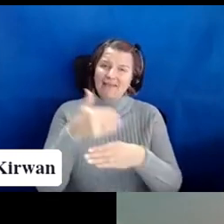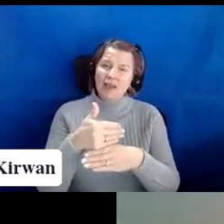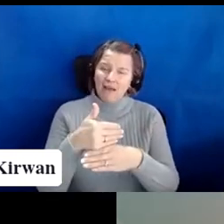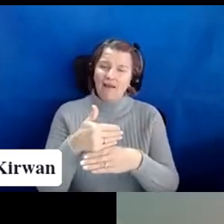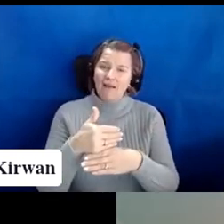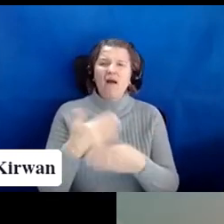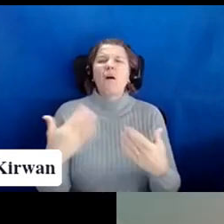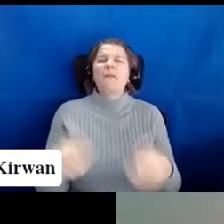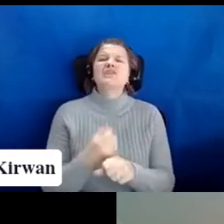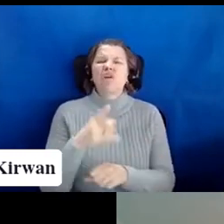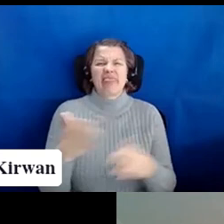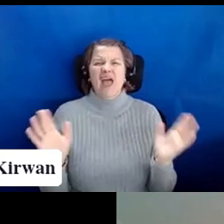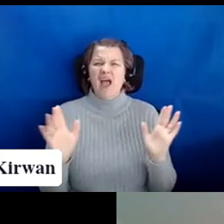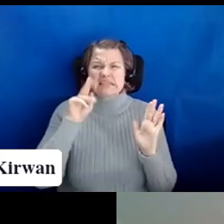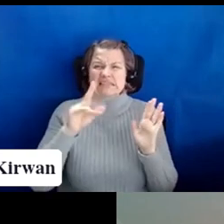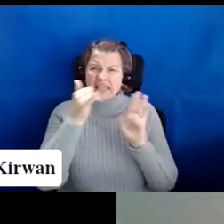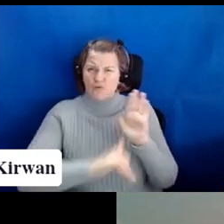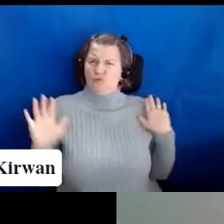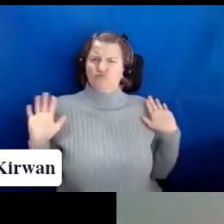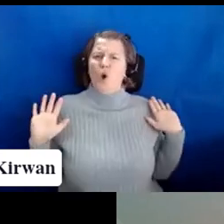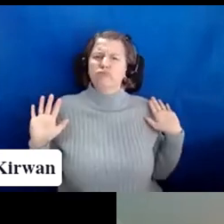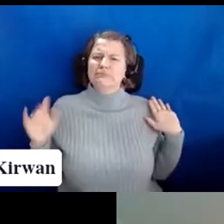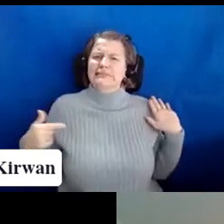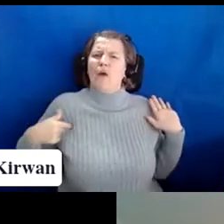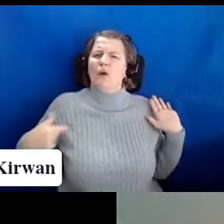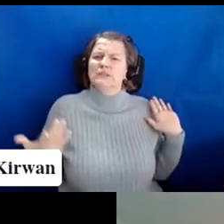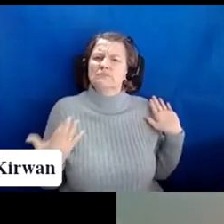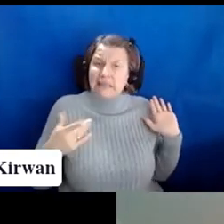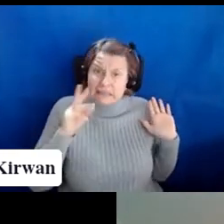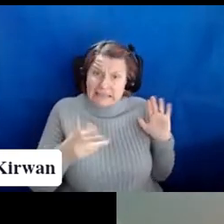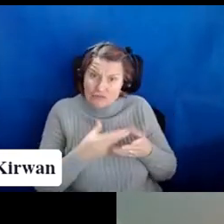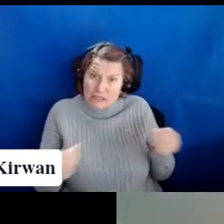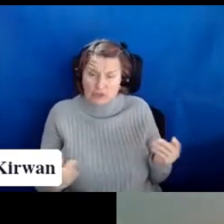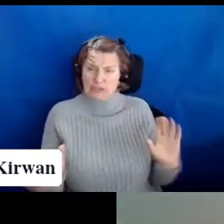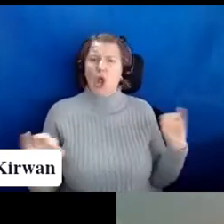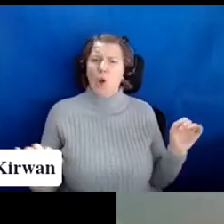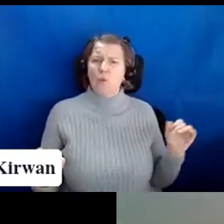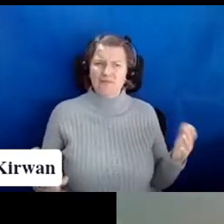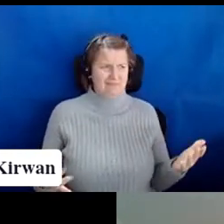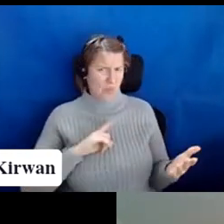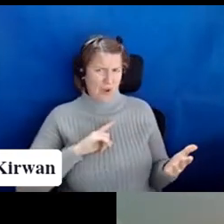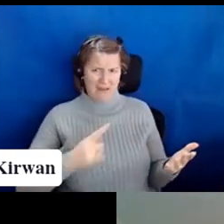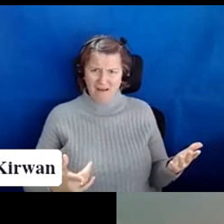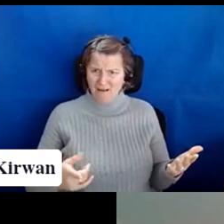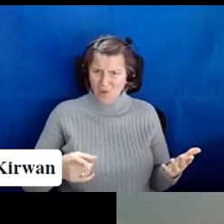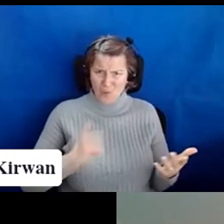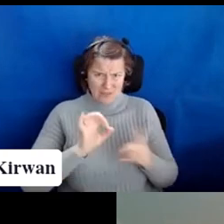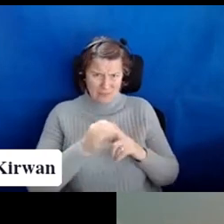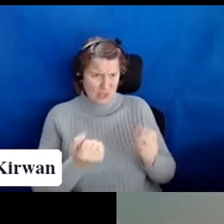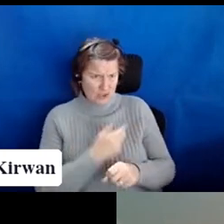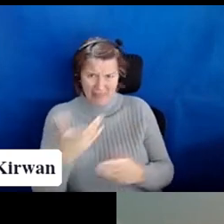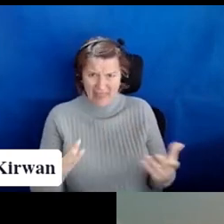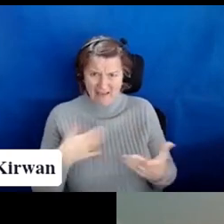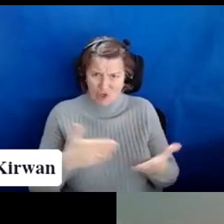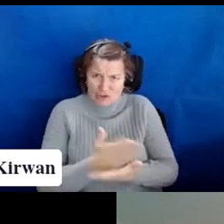I've done this. So, oh, can we see the report? No, it's ours. Or like, can we see the resources learning? And you're like, no. And you're like, well, why not? What's the point in doing any of this? What's the point in doing anything?